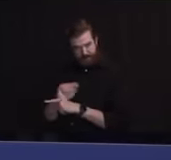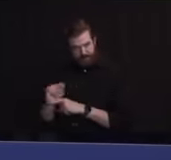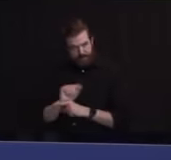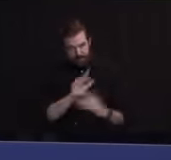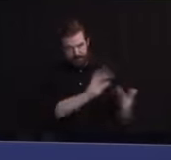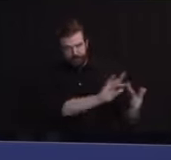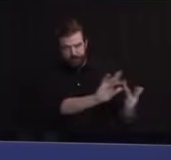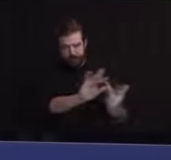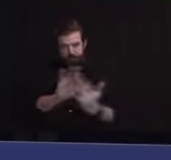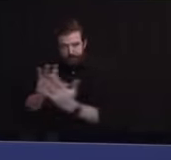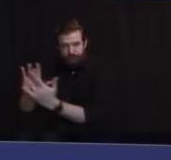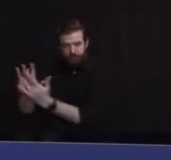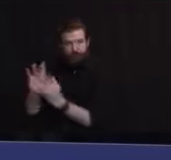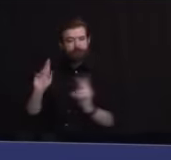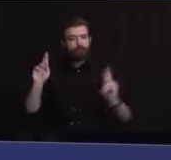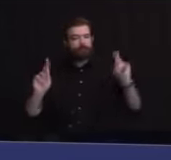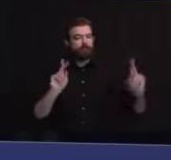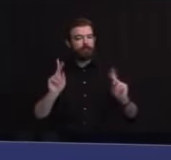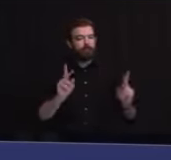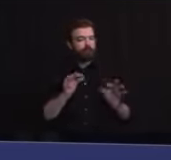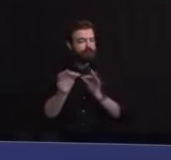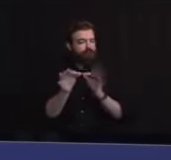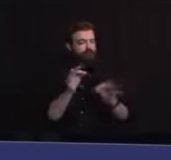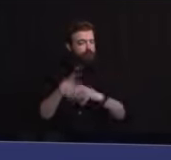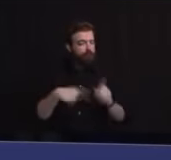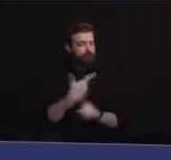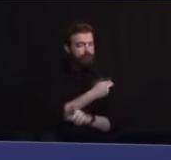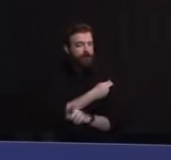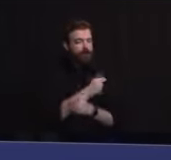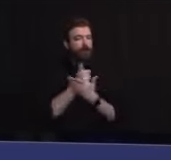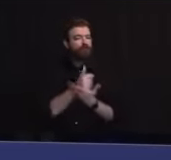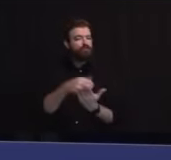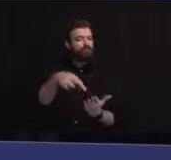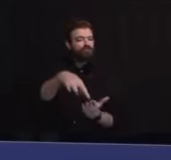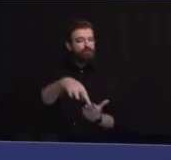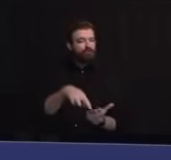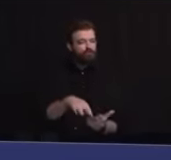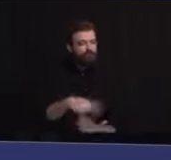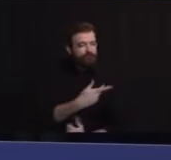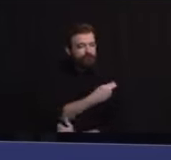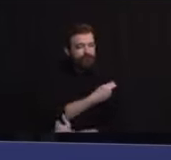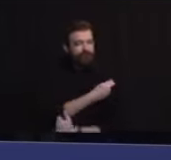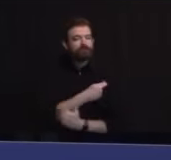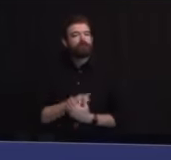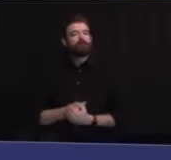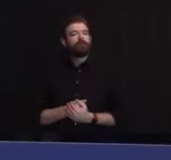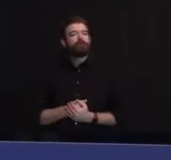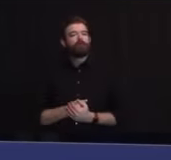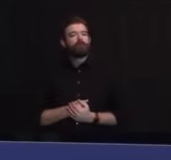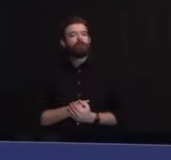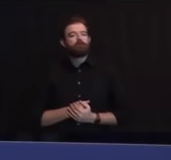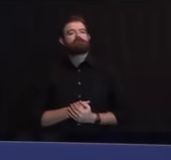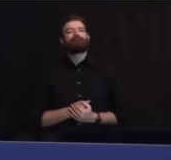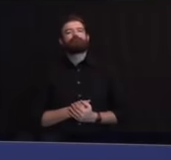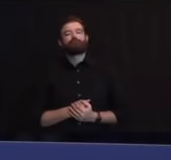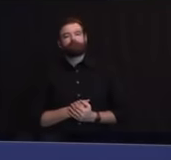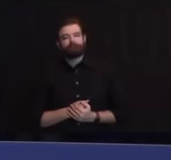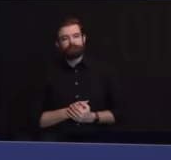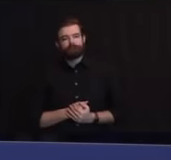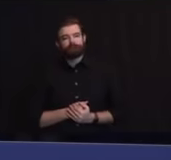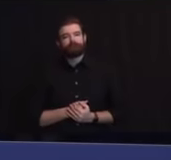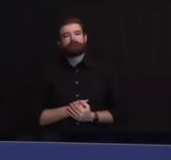vaccine. These individuals will be visiting underserved communities to connect people to the vaccine by